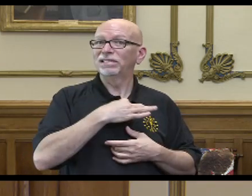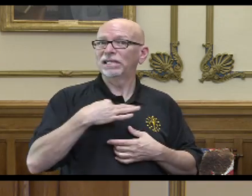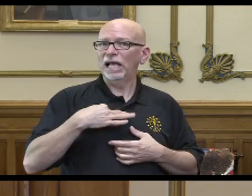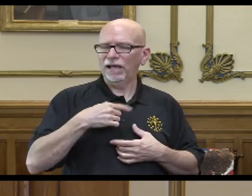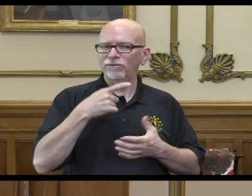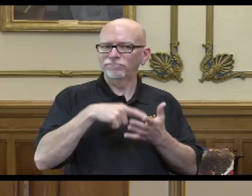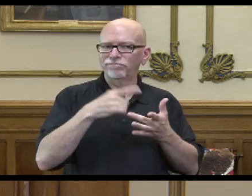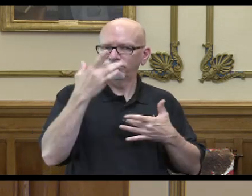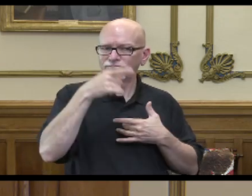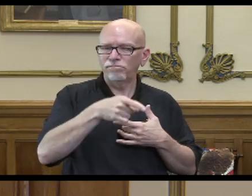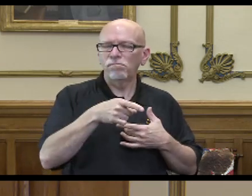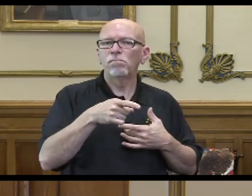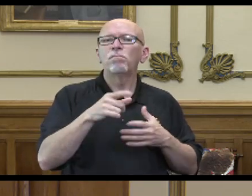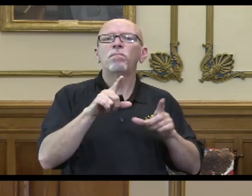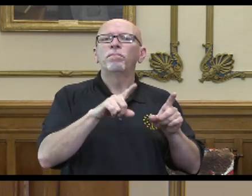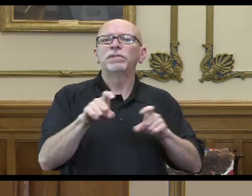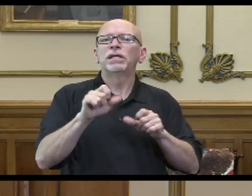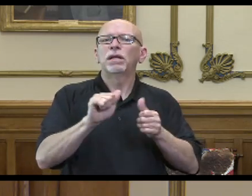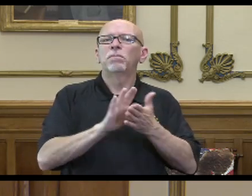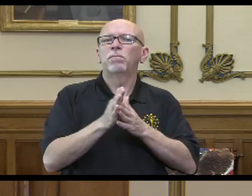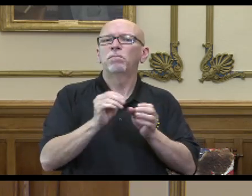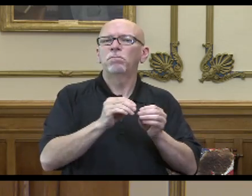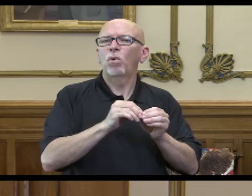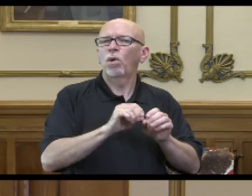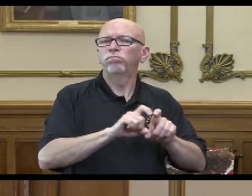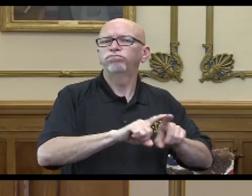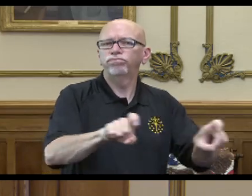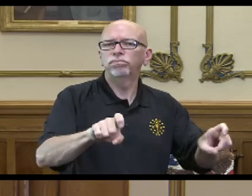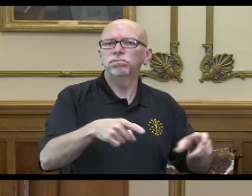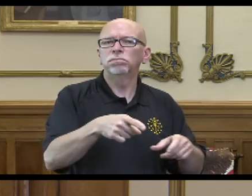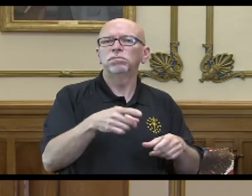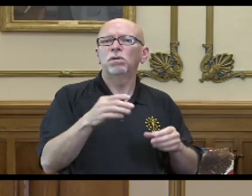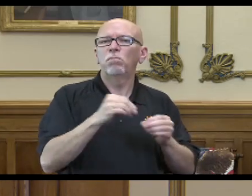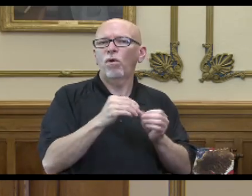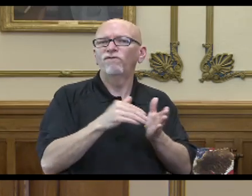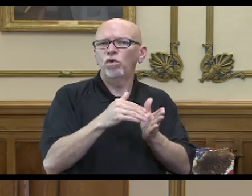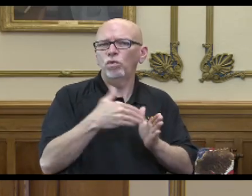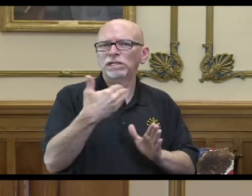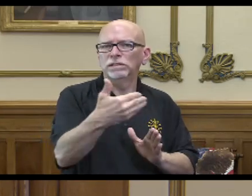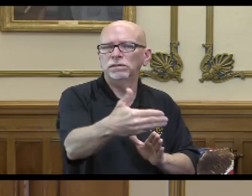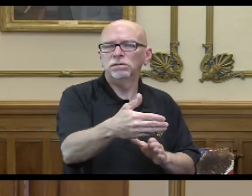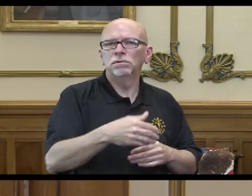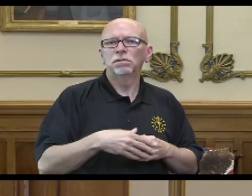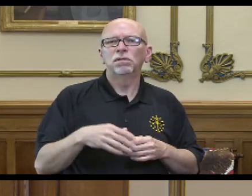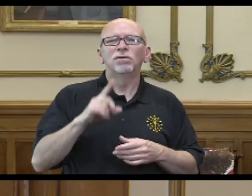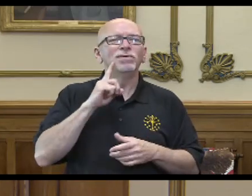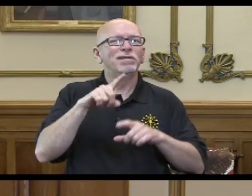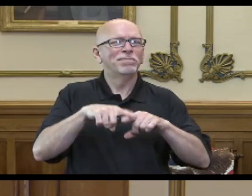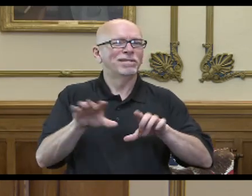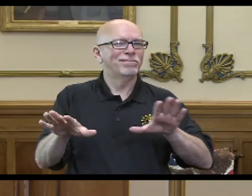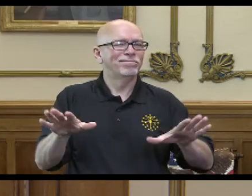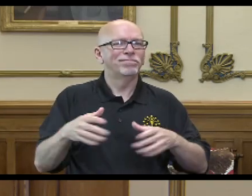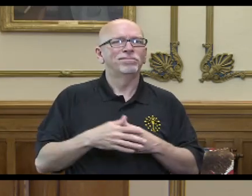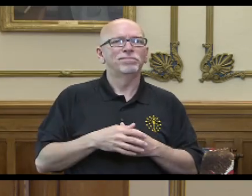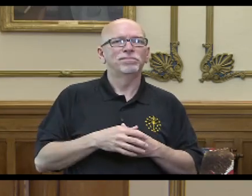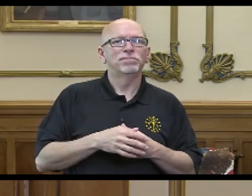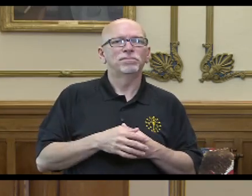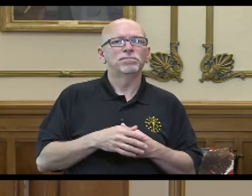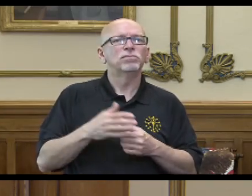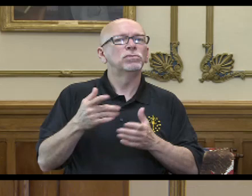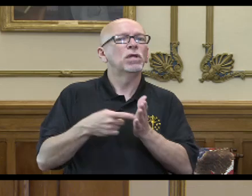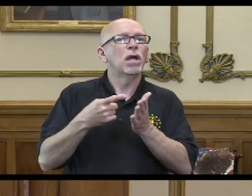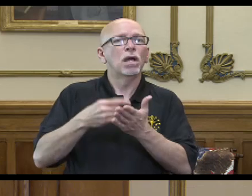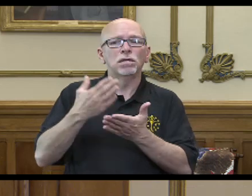then testing can become more widespread and certainly more frequent. So often somebody would